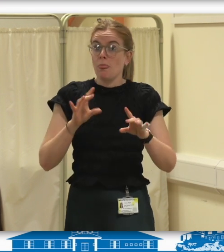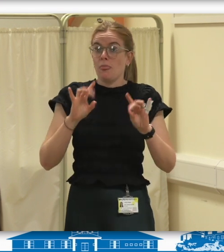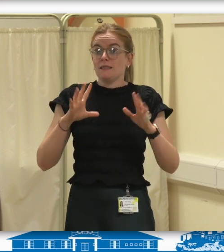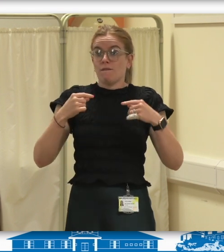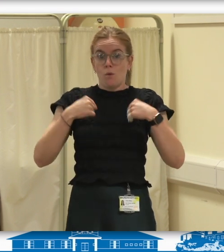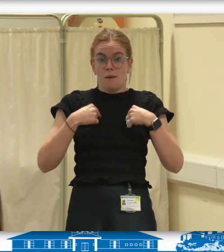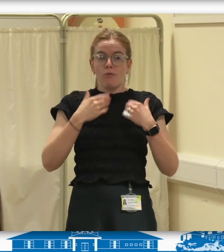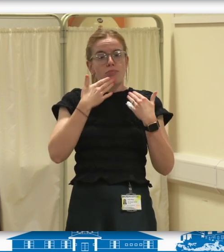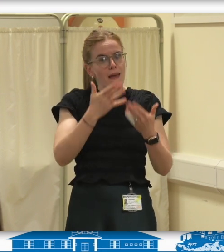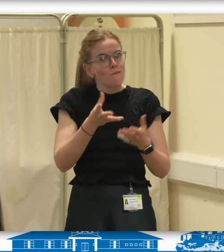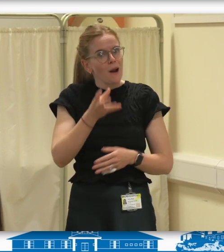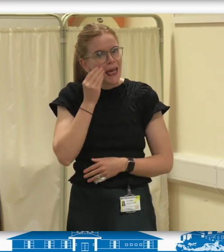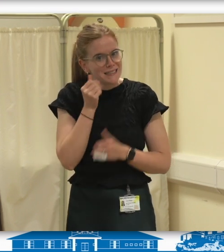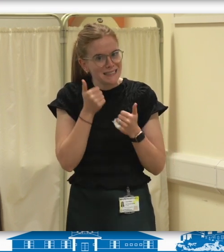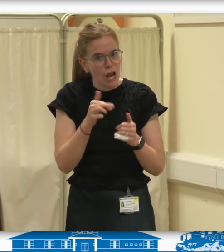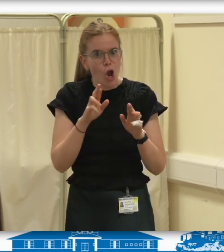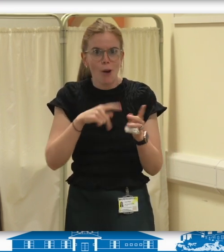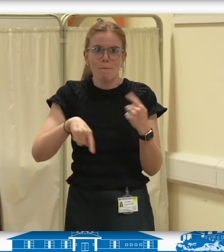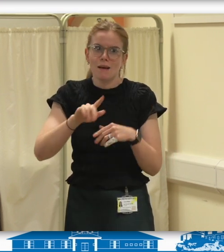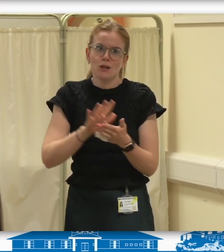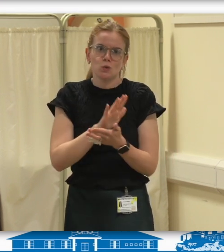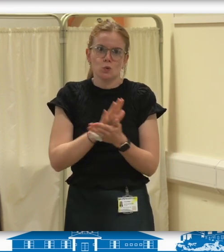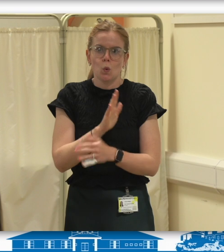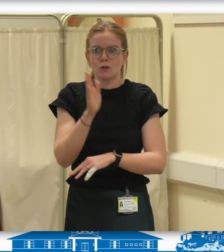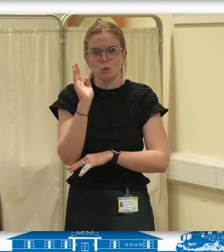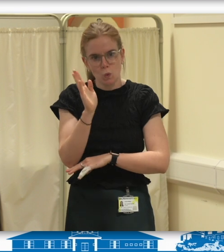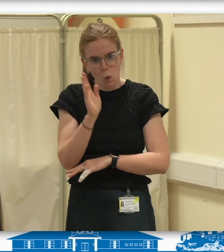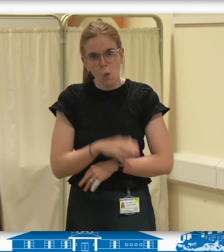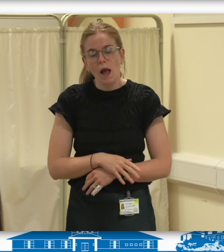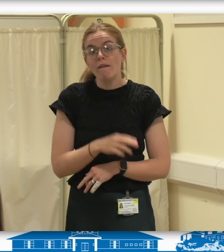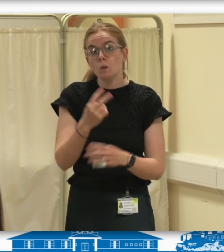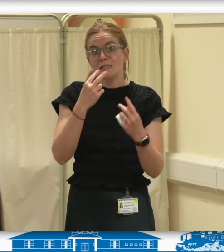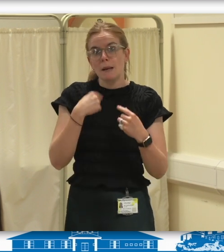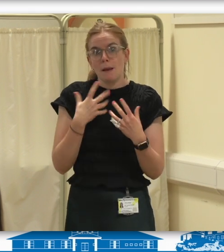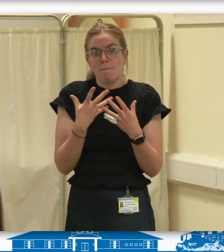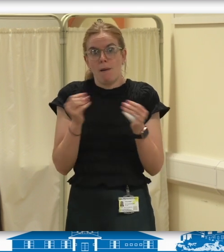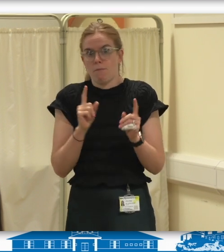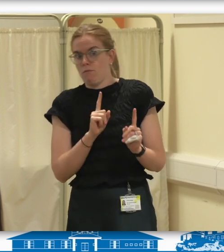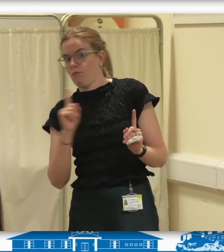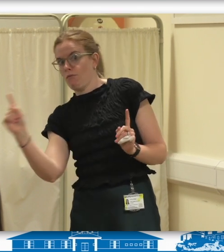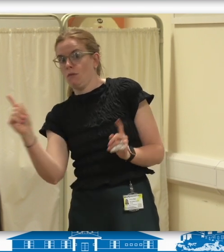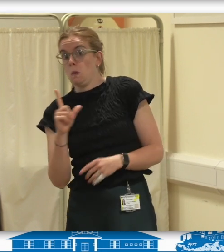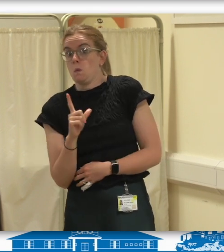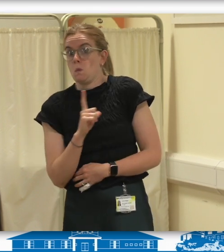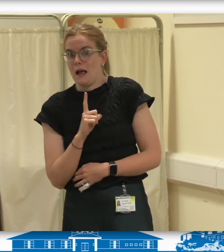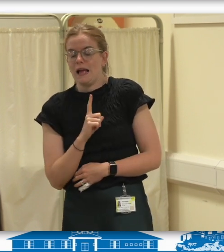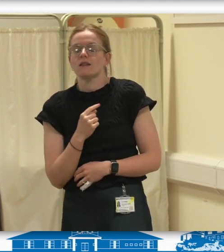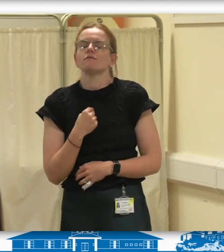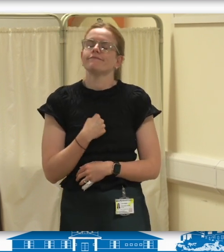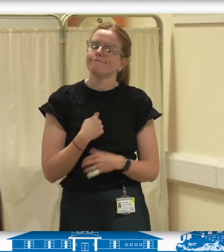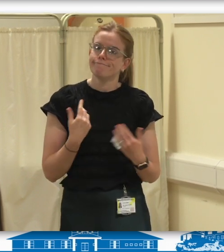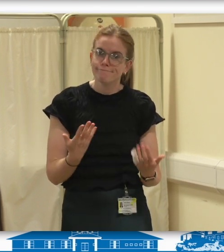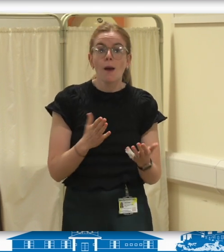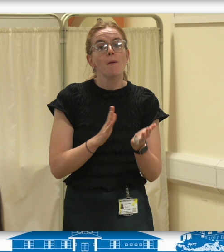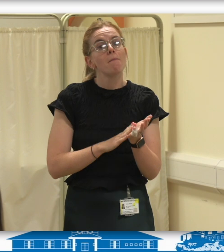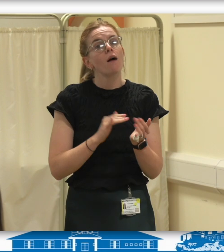for listening, and I hope you enjoy the rest of the talk. If you see me disappearing, one of the great jobs I get is Marks